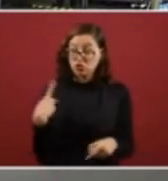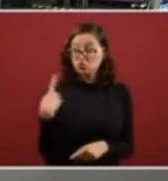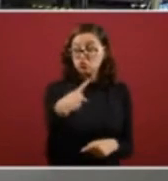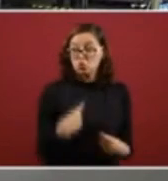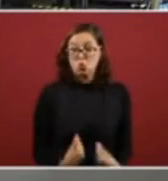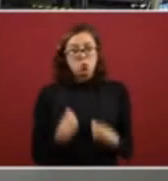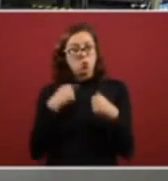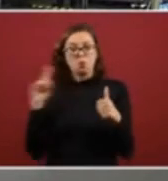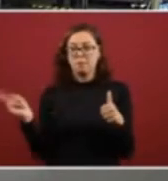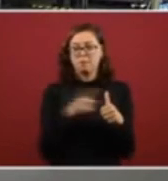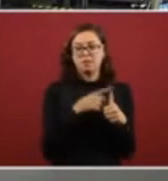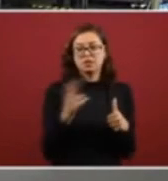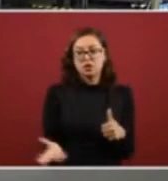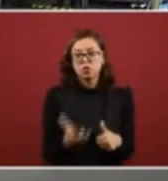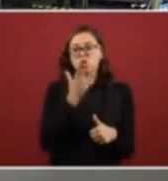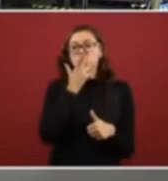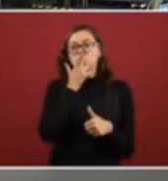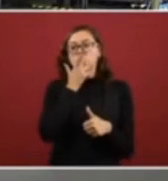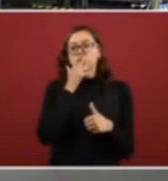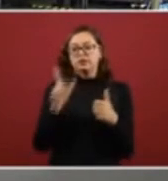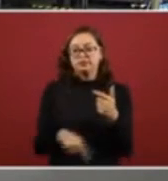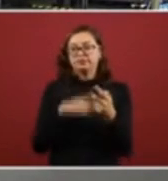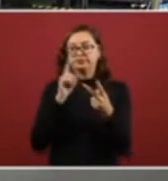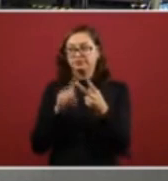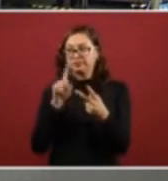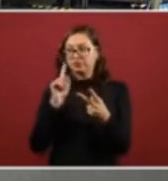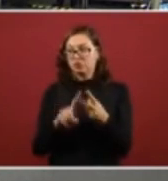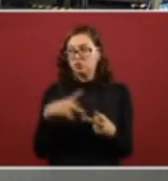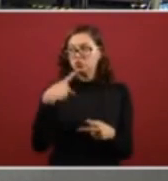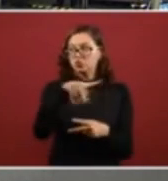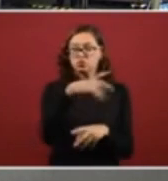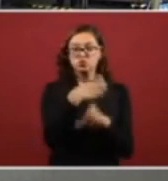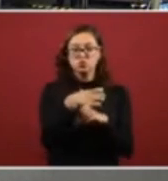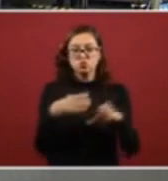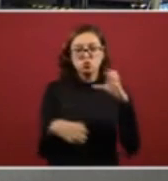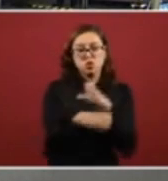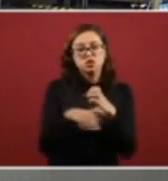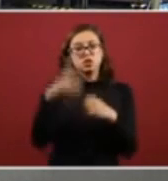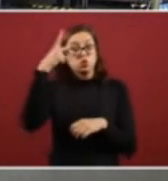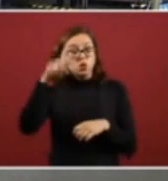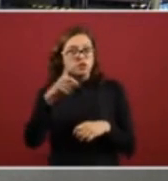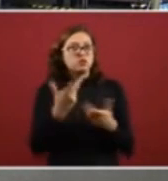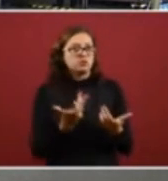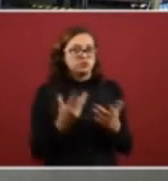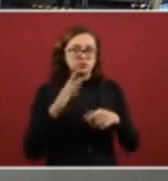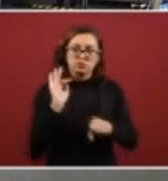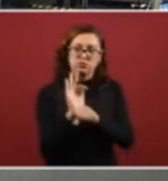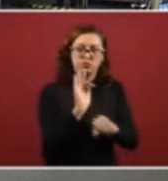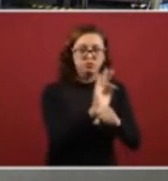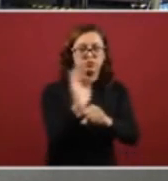which is the life of the population and the patrimony or the